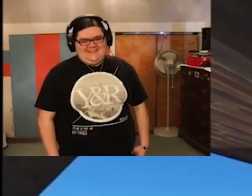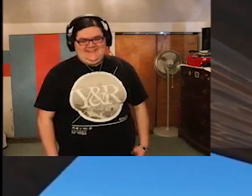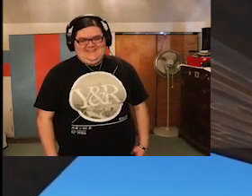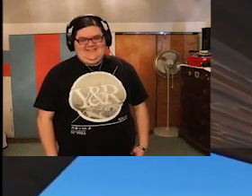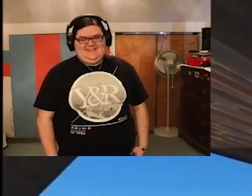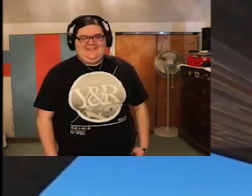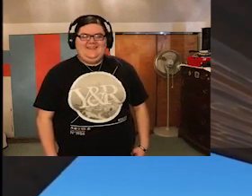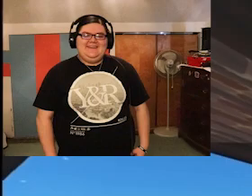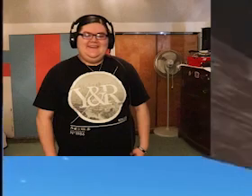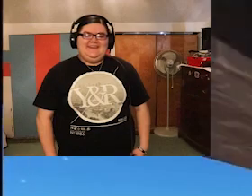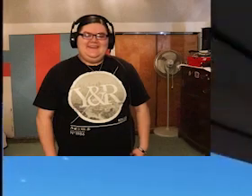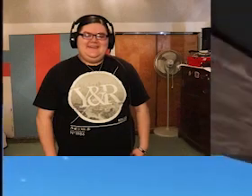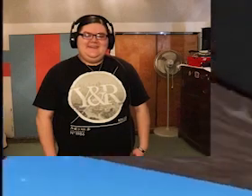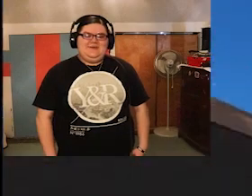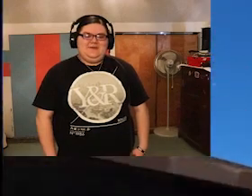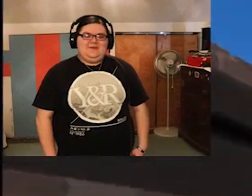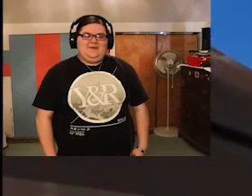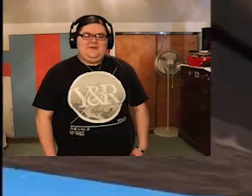going?